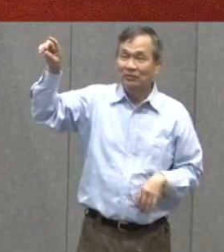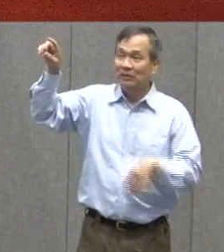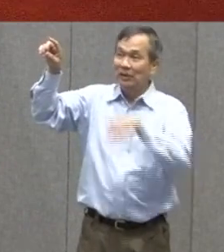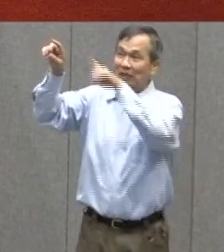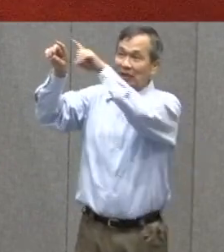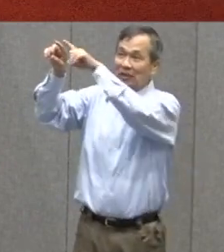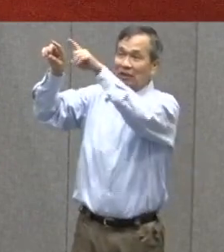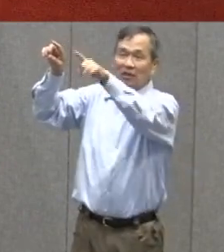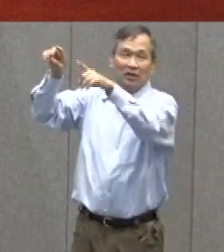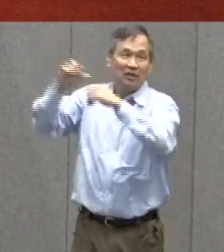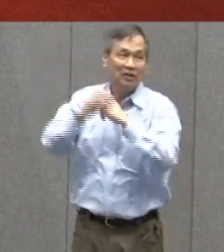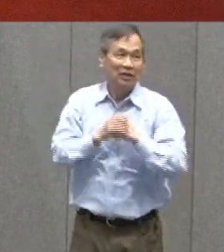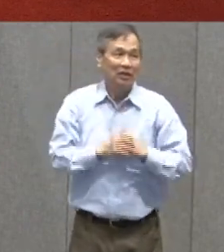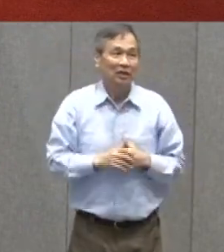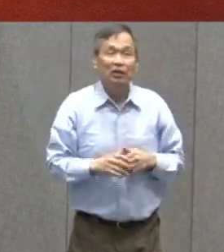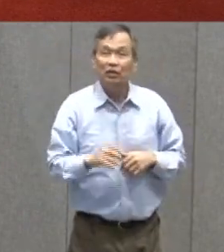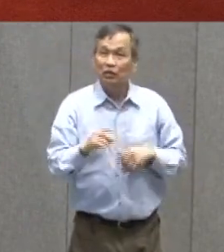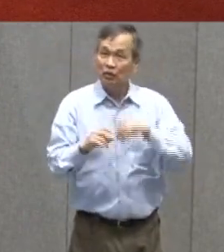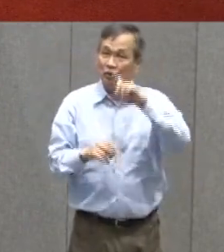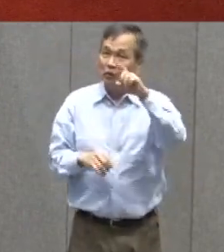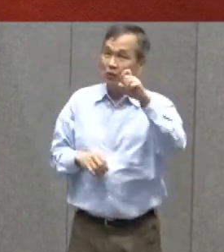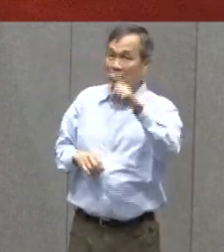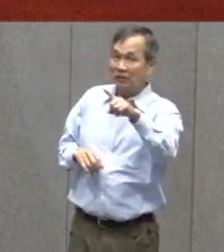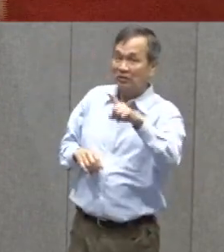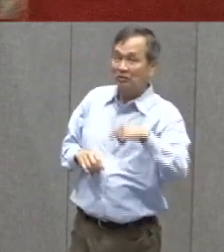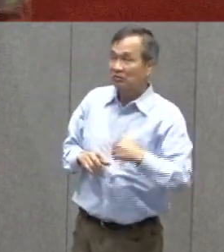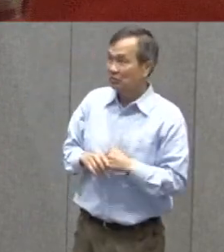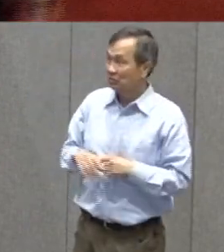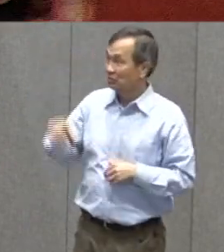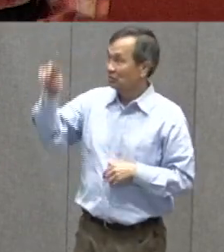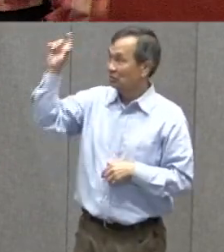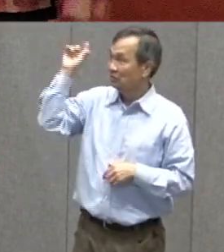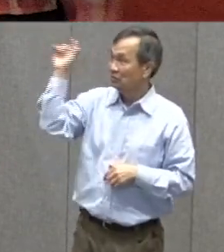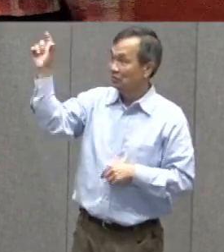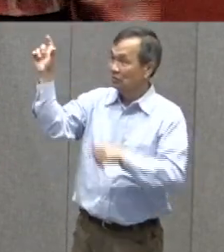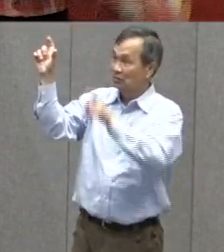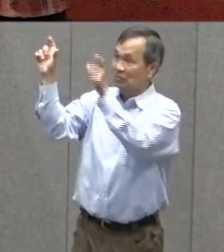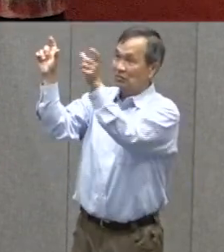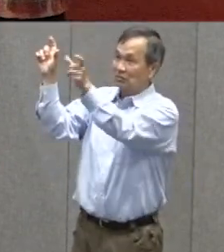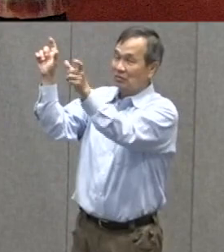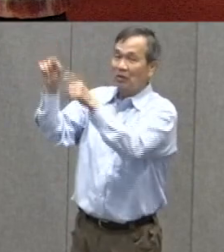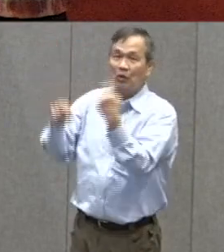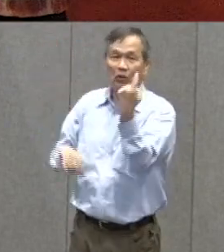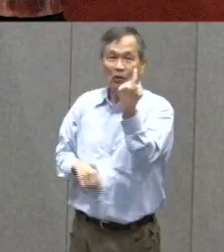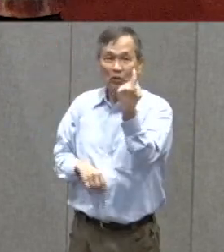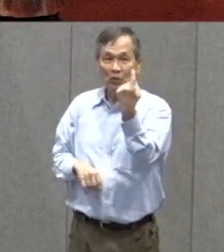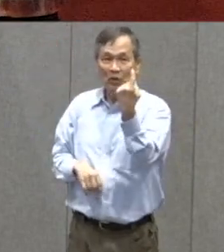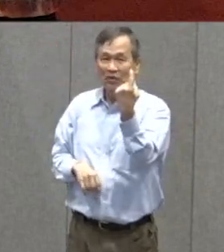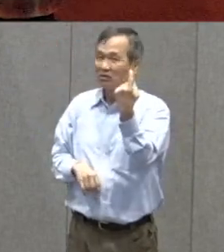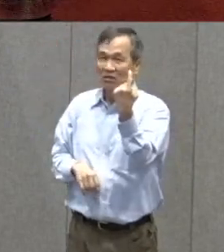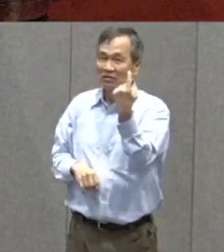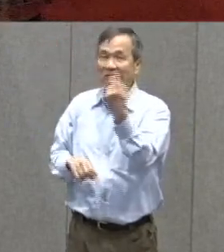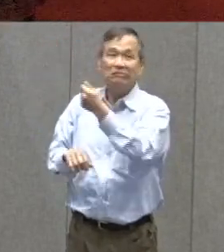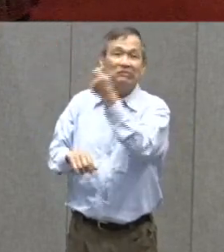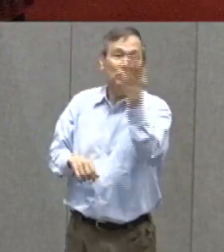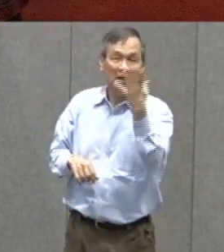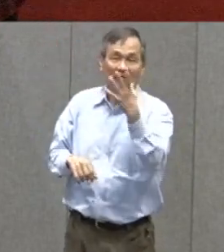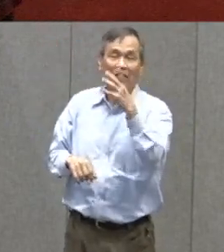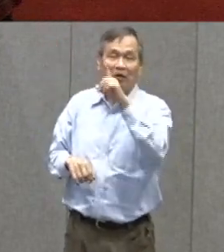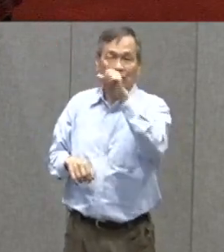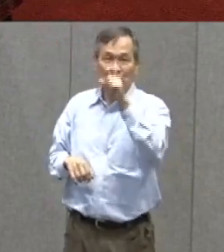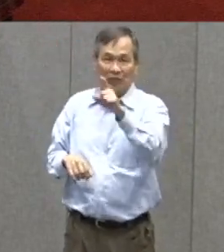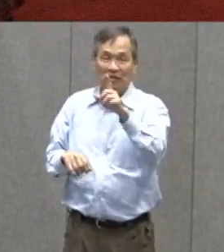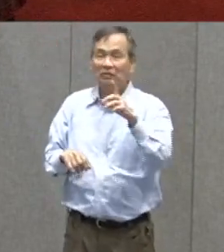on that as well. And again, we're going to use the plural because it's more than one question that you will